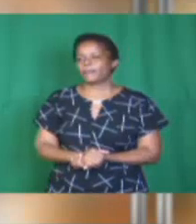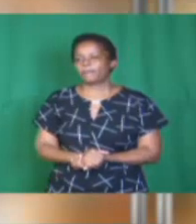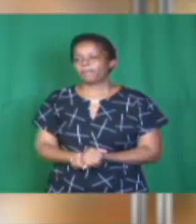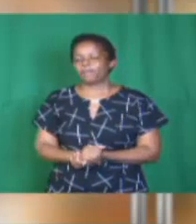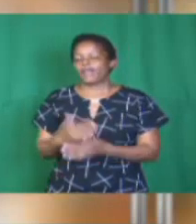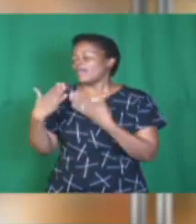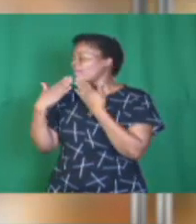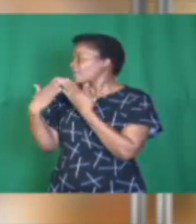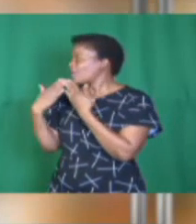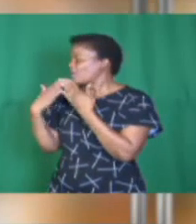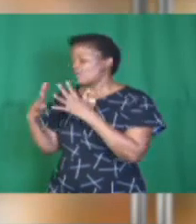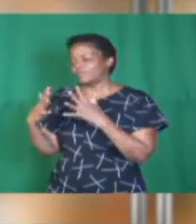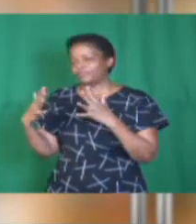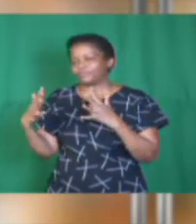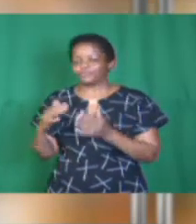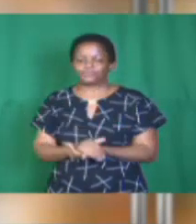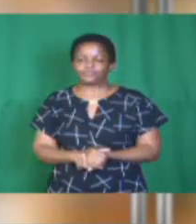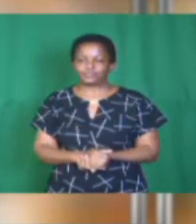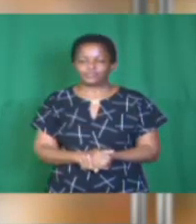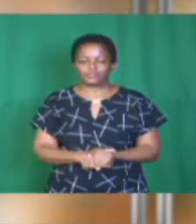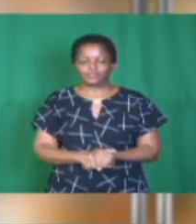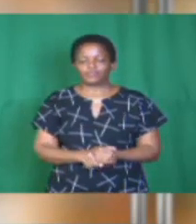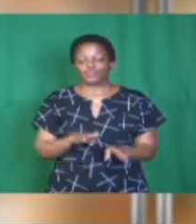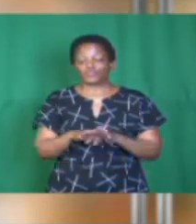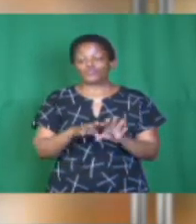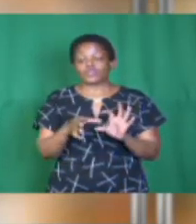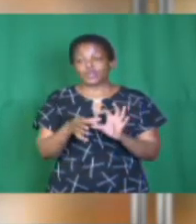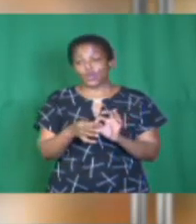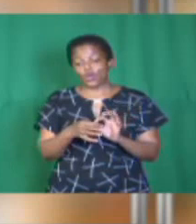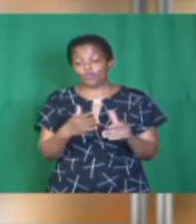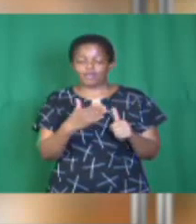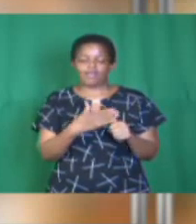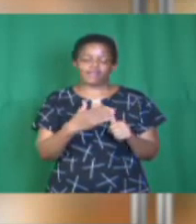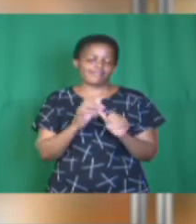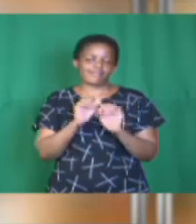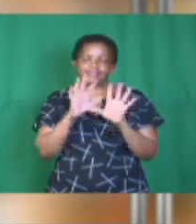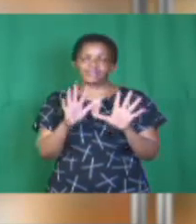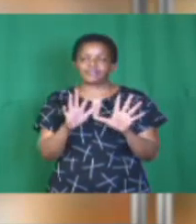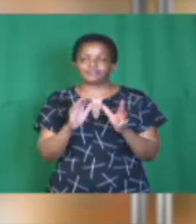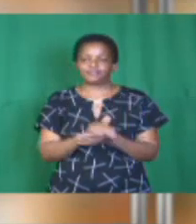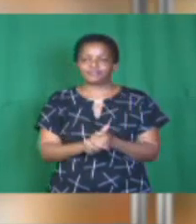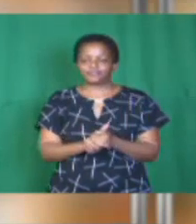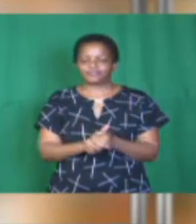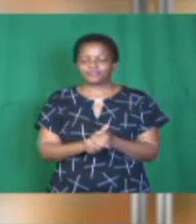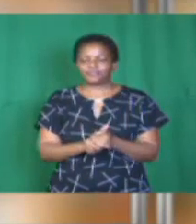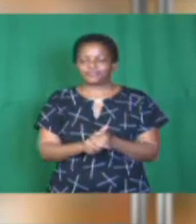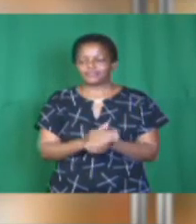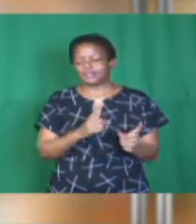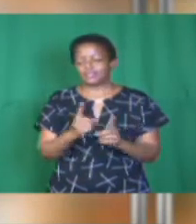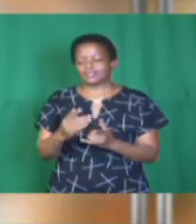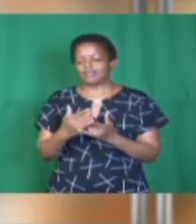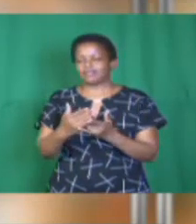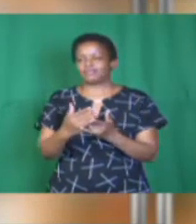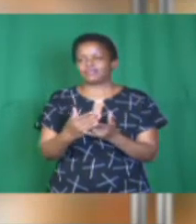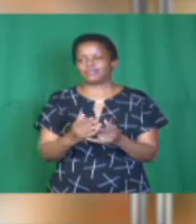very much, ma'am. I hope, learner at home, you were able you were answered actually by Miss Prudence.